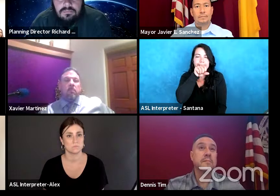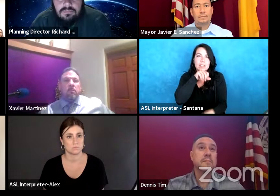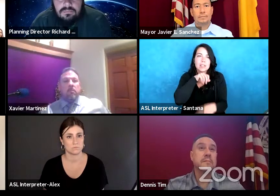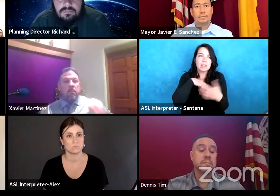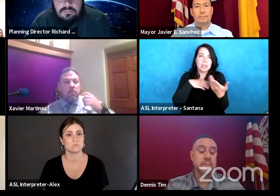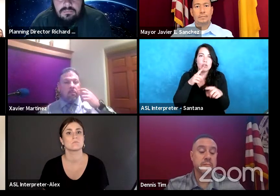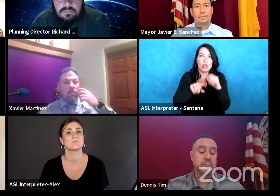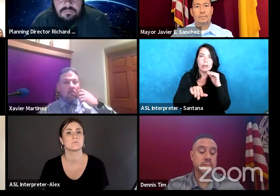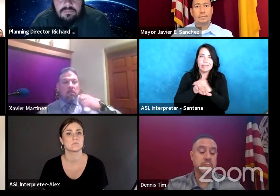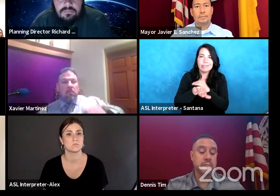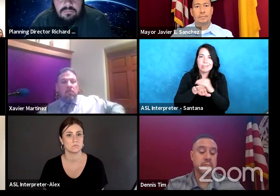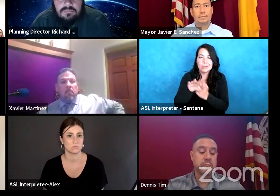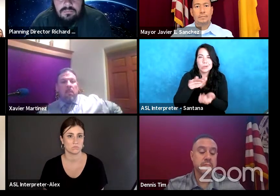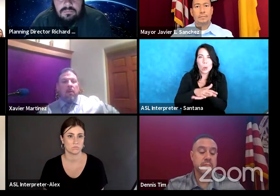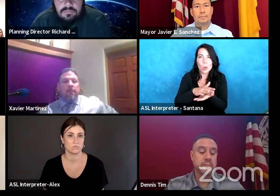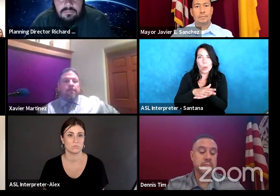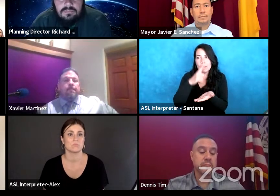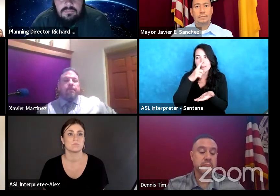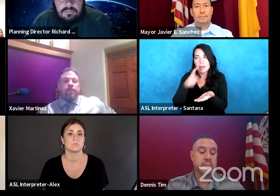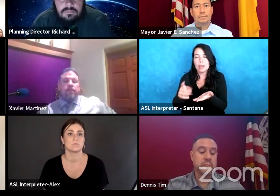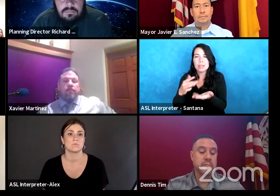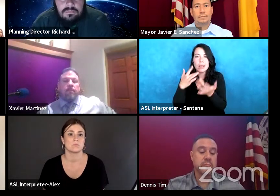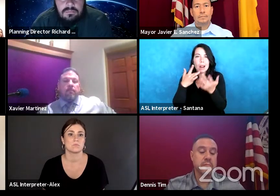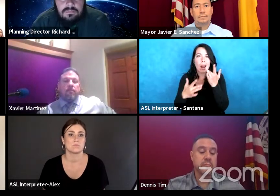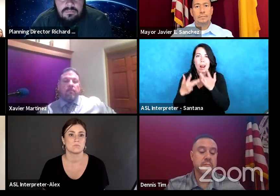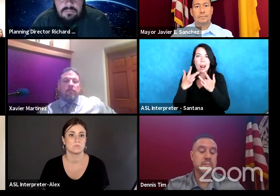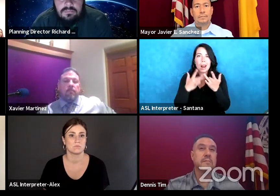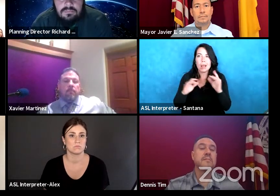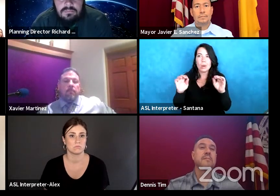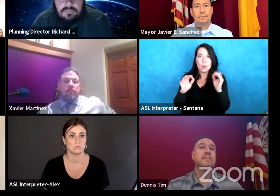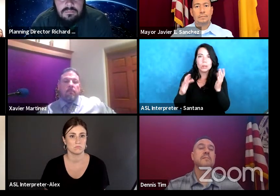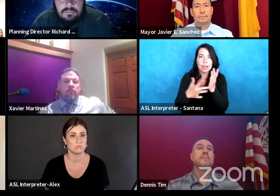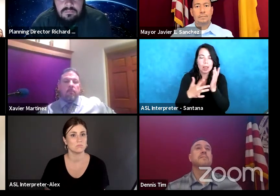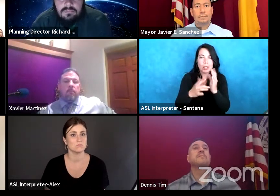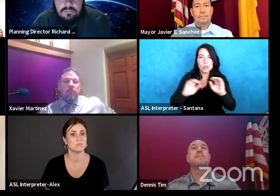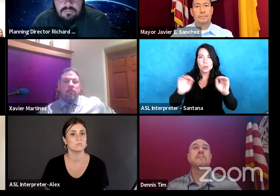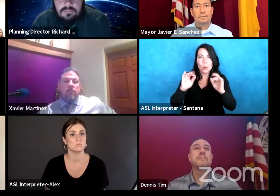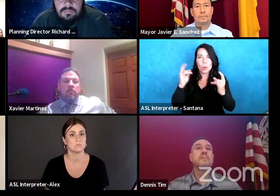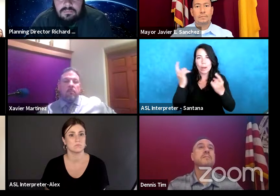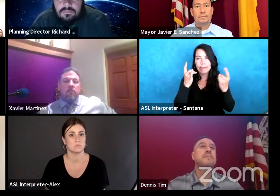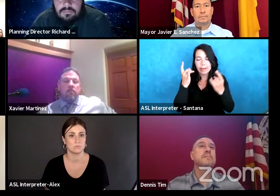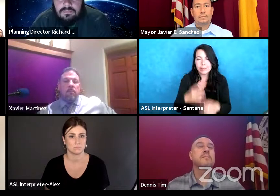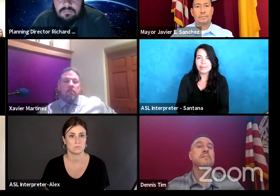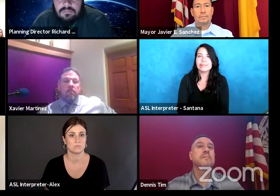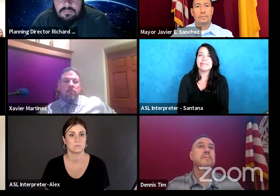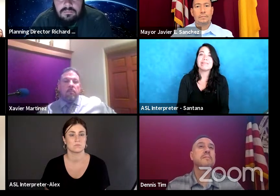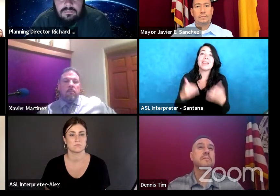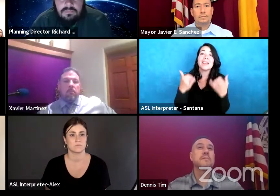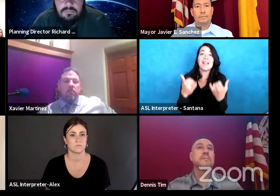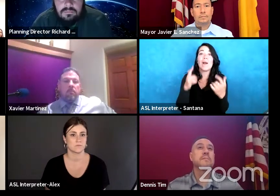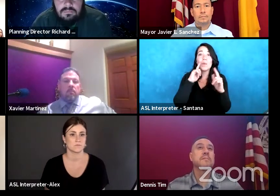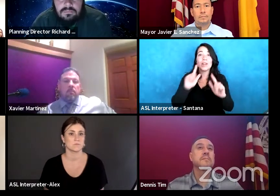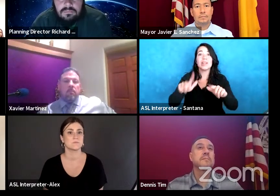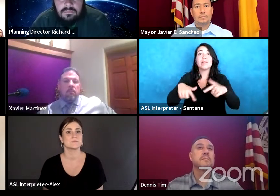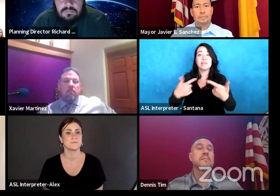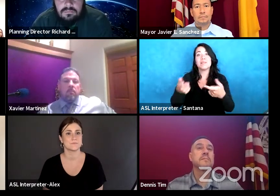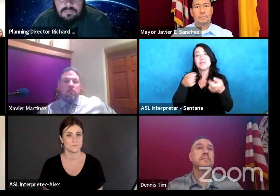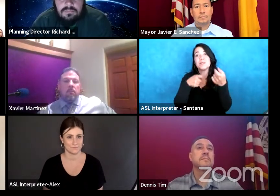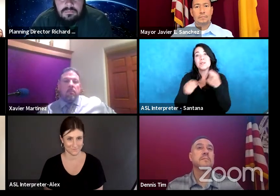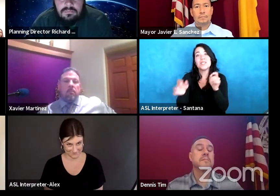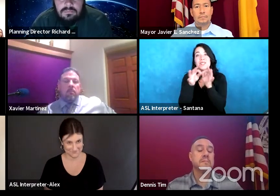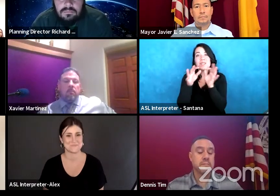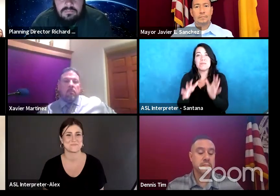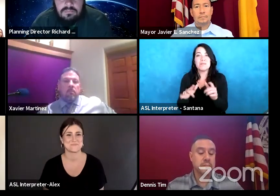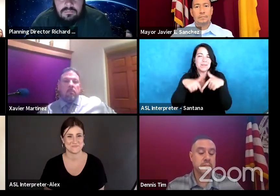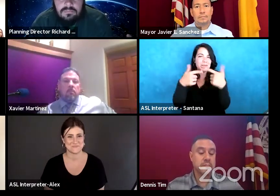these technical challenges that they faced. I was thankful to be a part of the work that the county